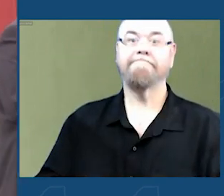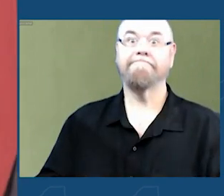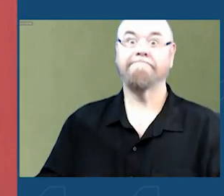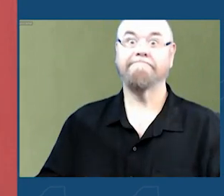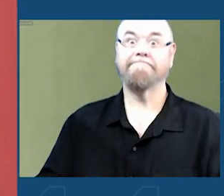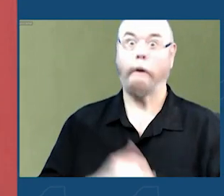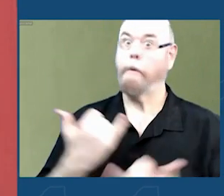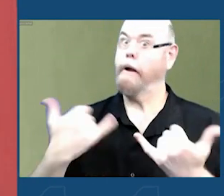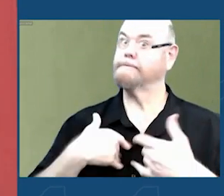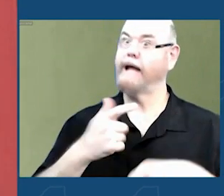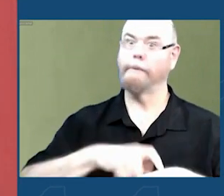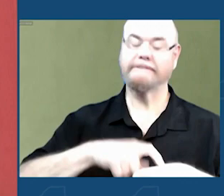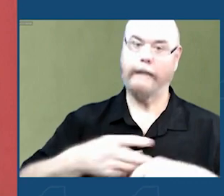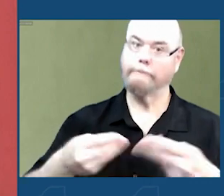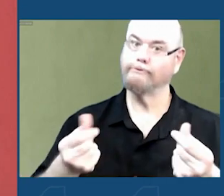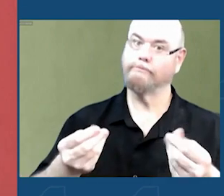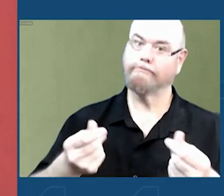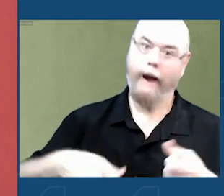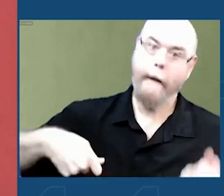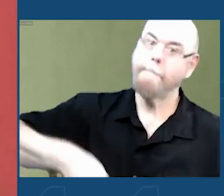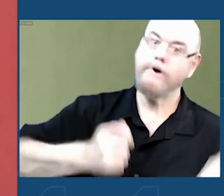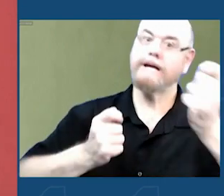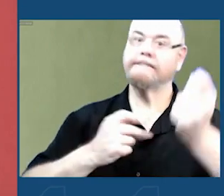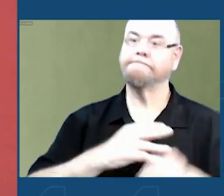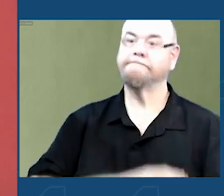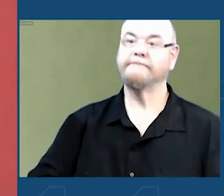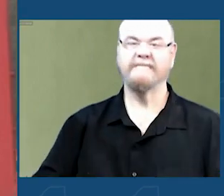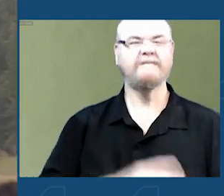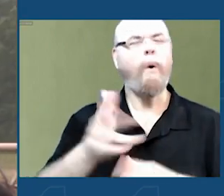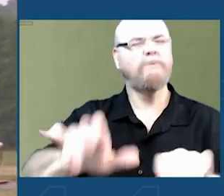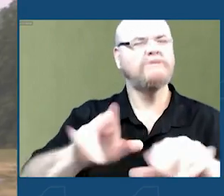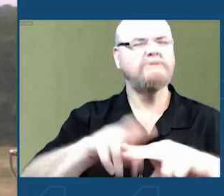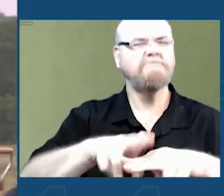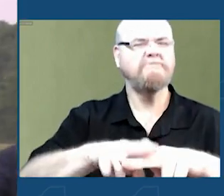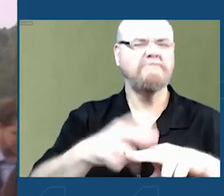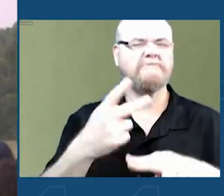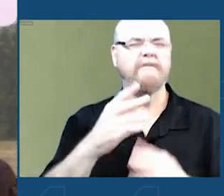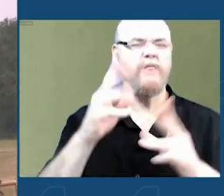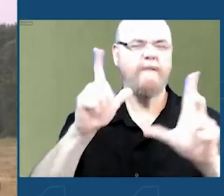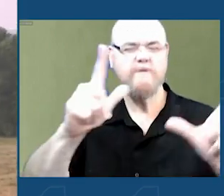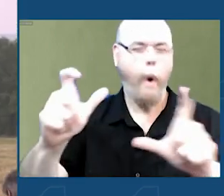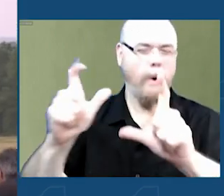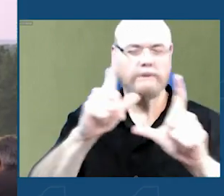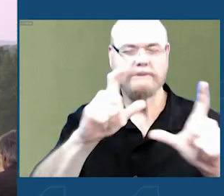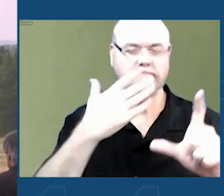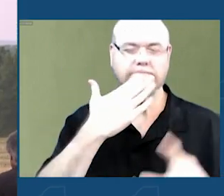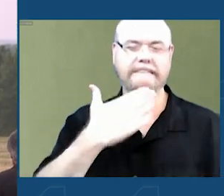ground. We ask that you please remain seated for groundbreaking photos. Thank you. Please remain seated.